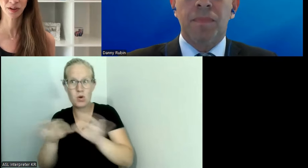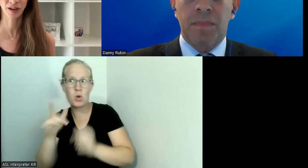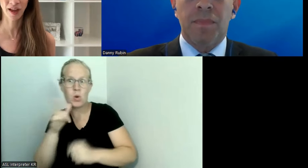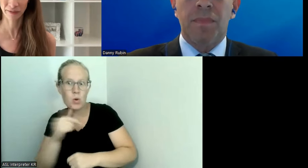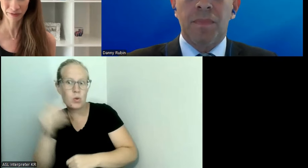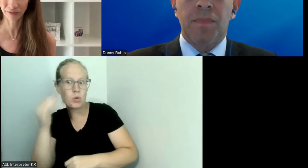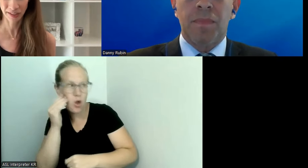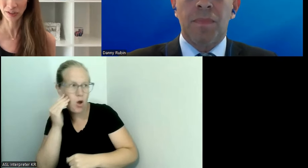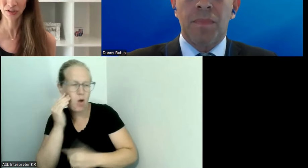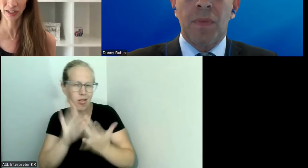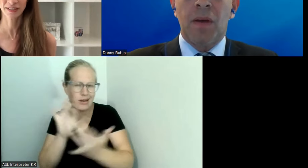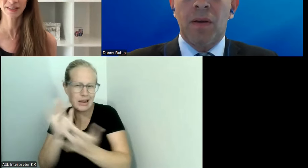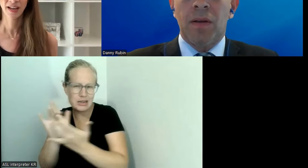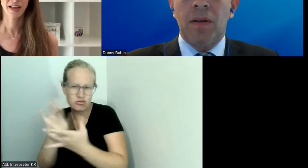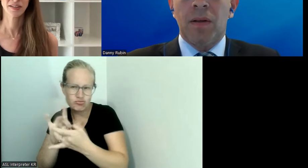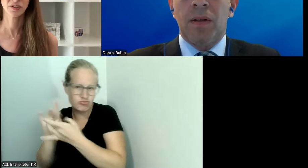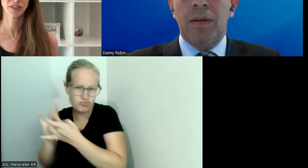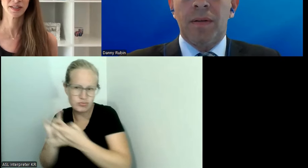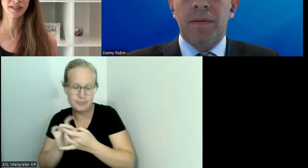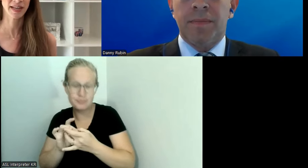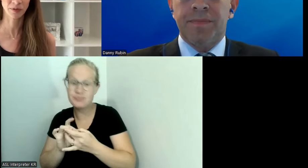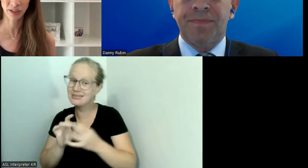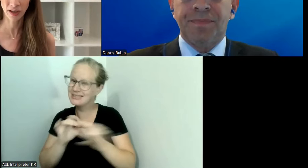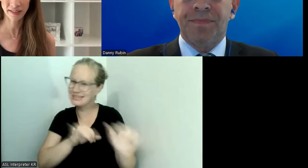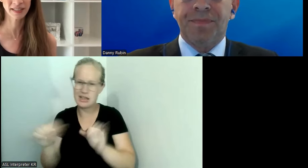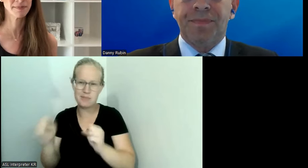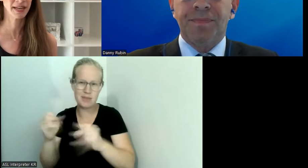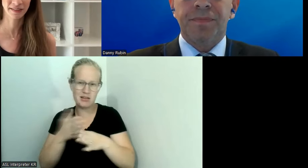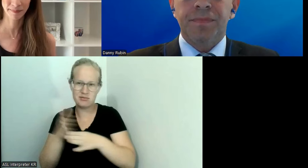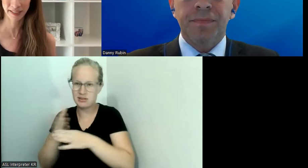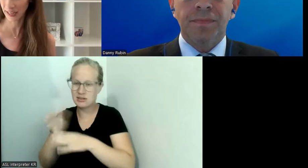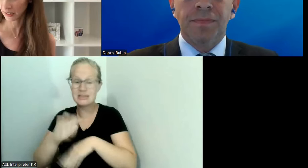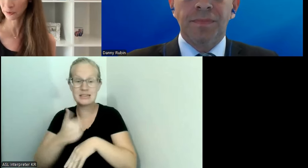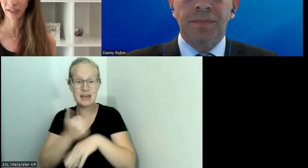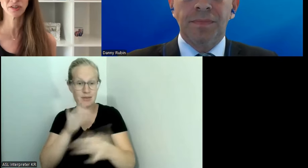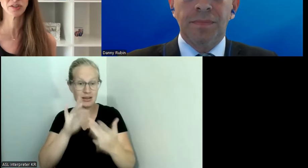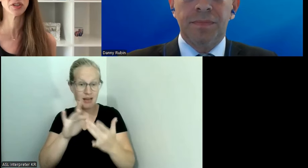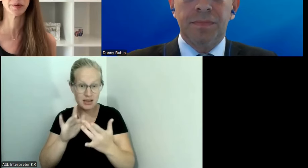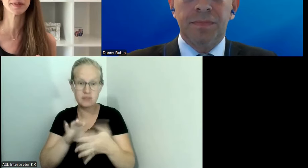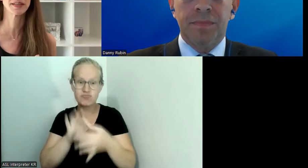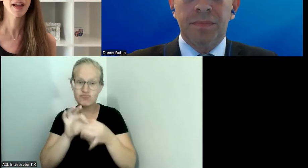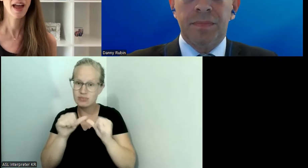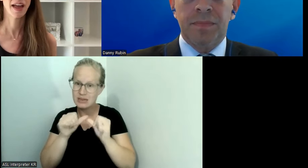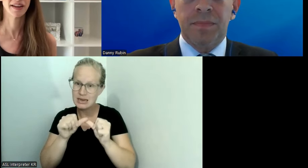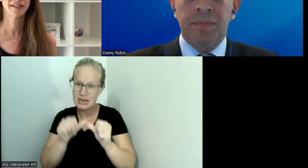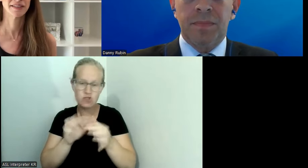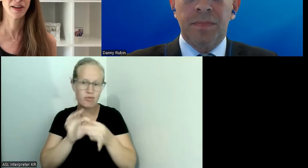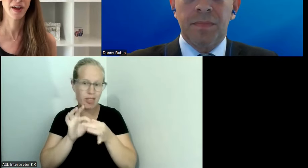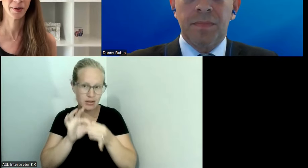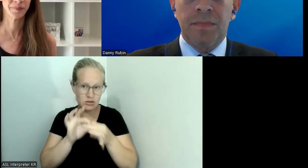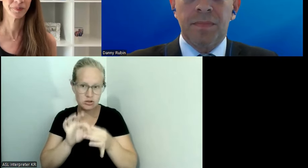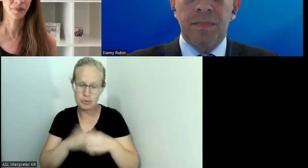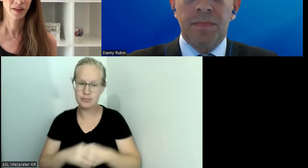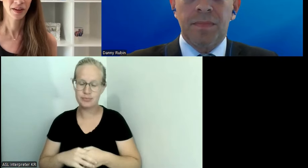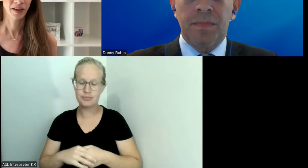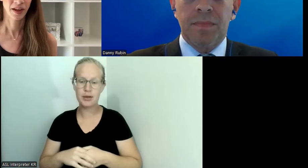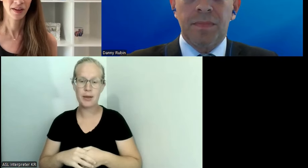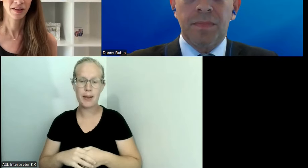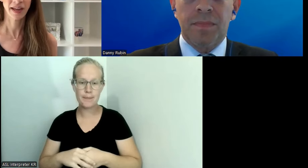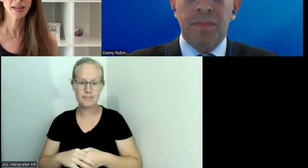that's for a lot of industries is just establishing context, maintaining, maintaining relationships and, um,